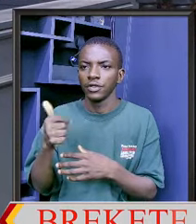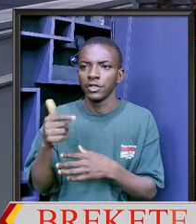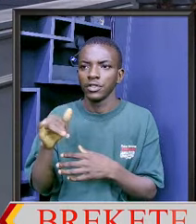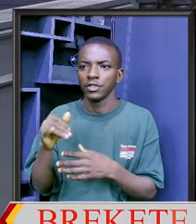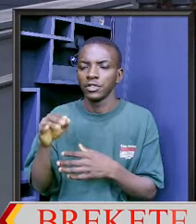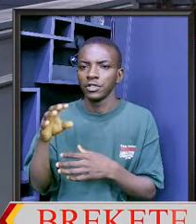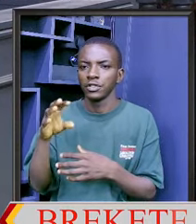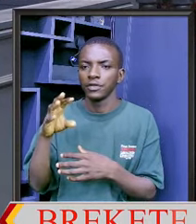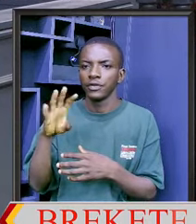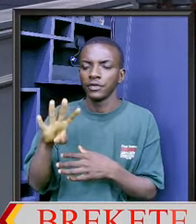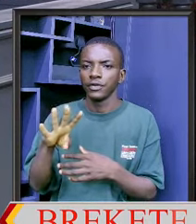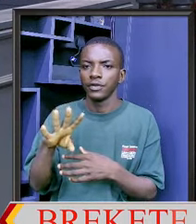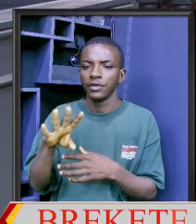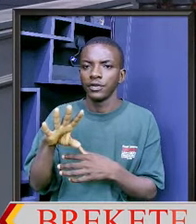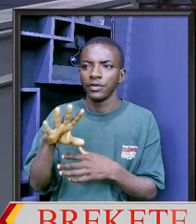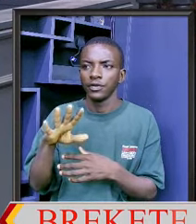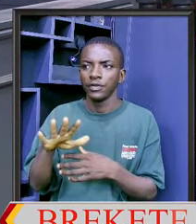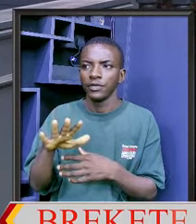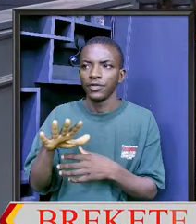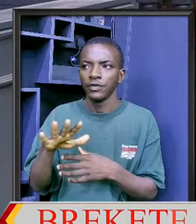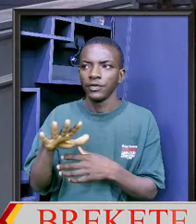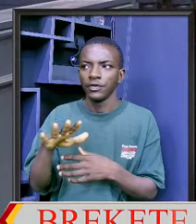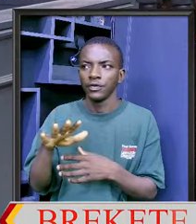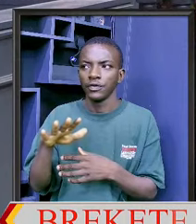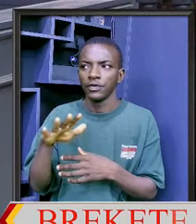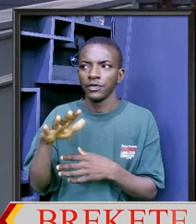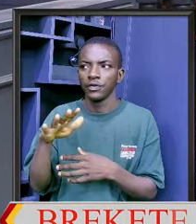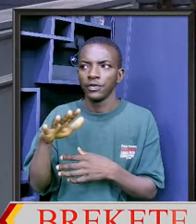65,000 naira. How much I buy on that time?